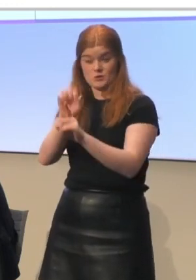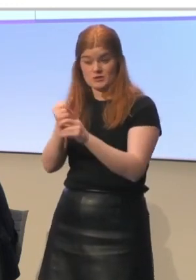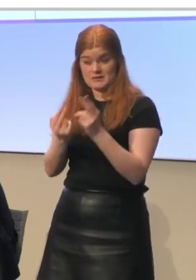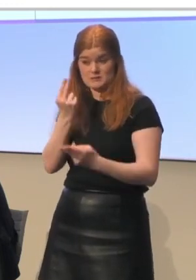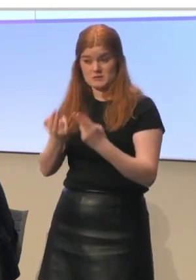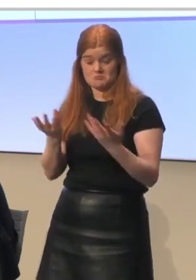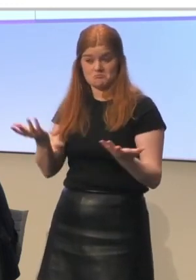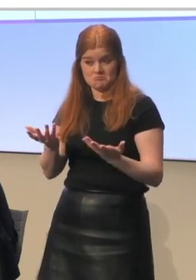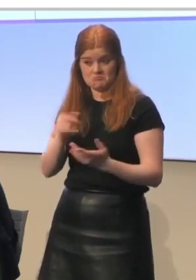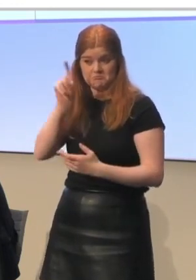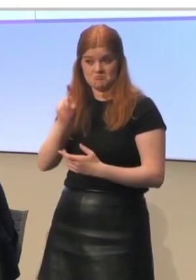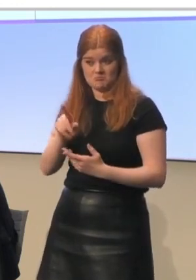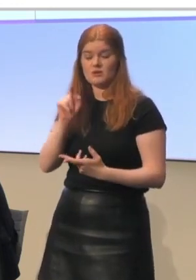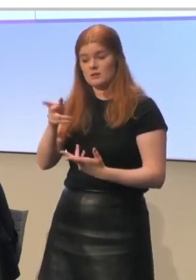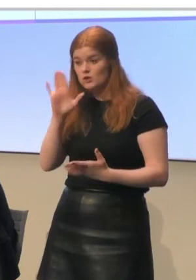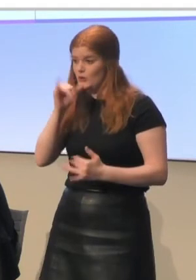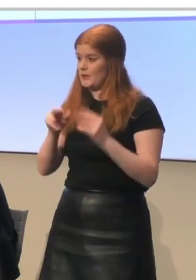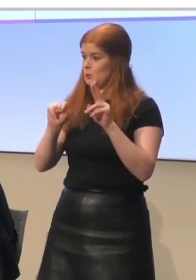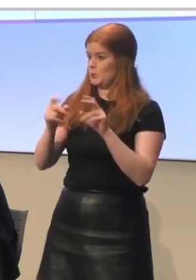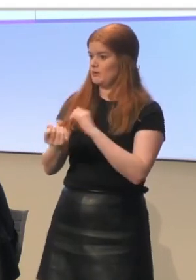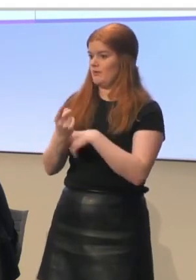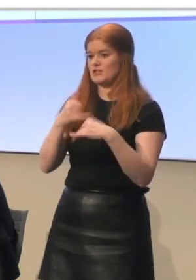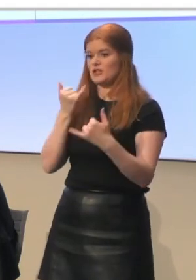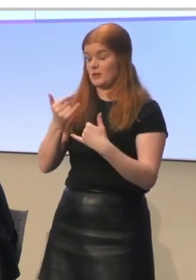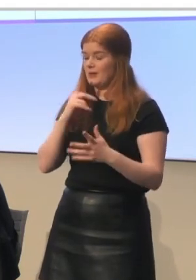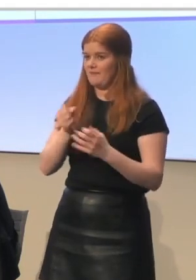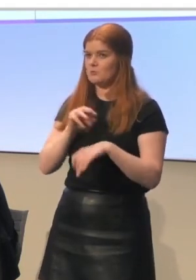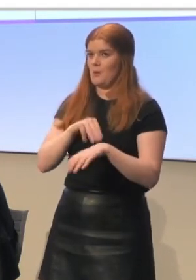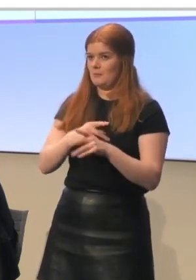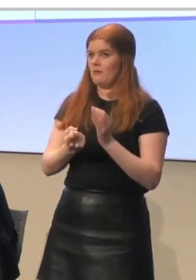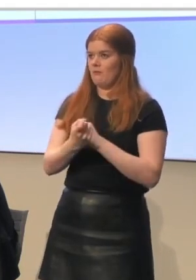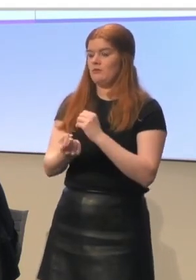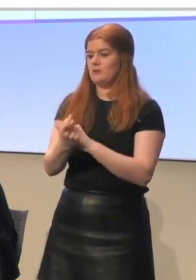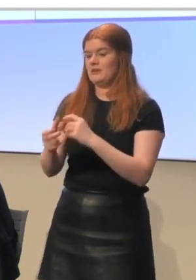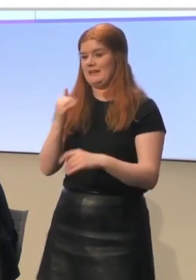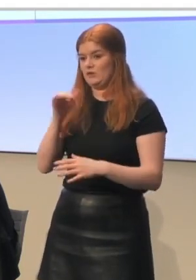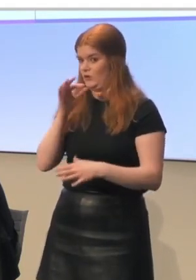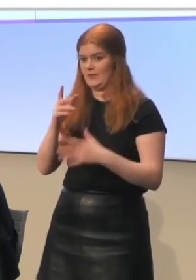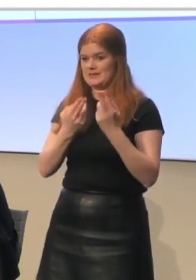assessment, and that seemed to be a new thing this year and obviously created difficulties where there hadn't been one done for a while.